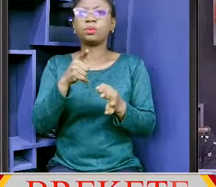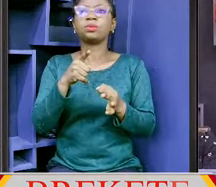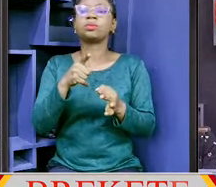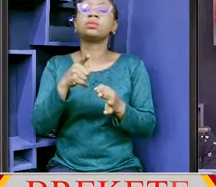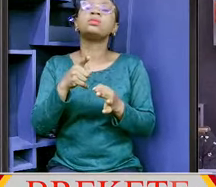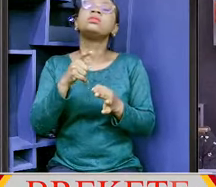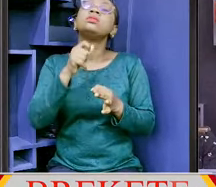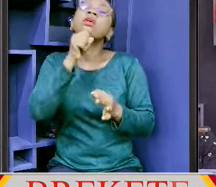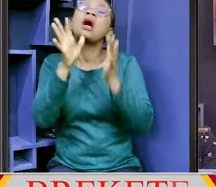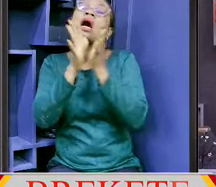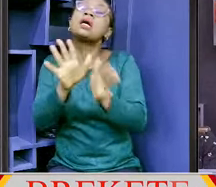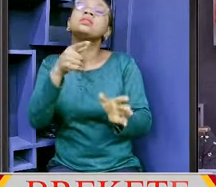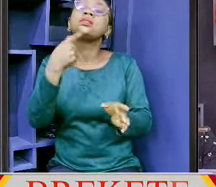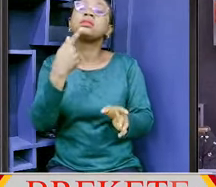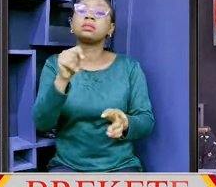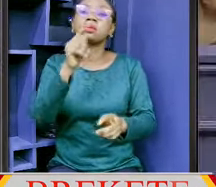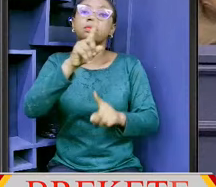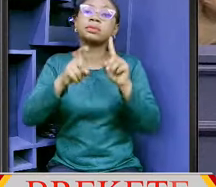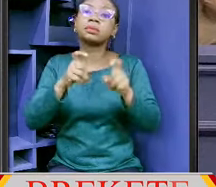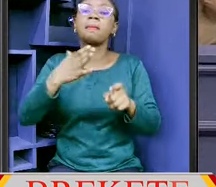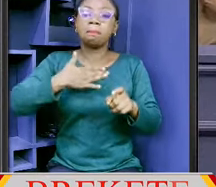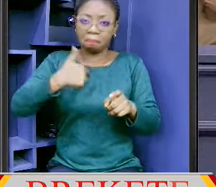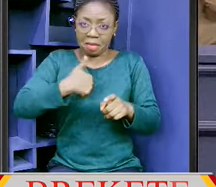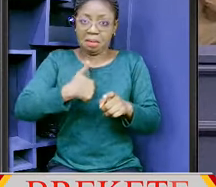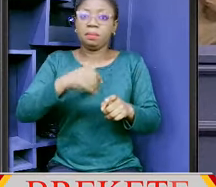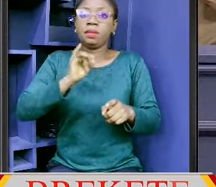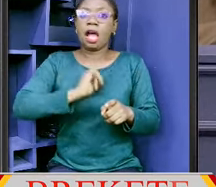go ask una the question.